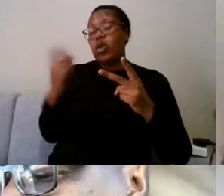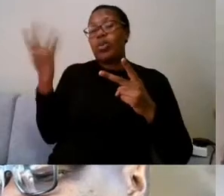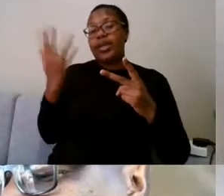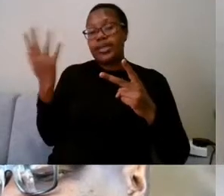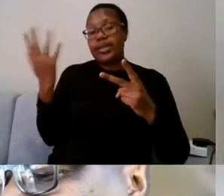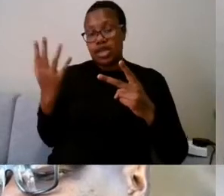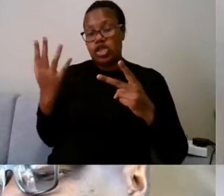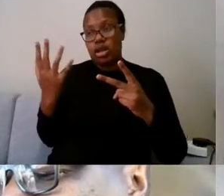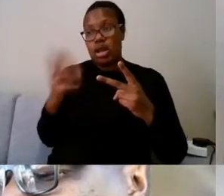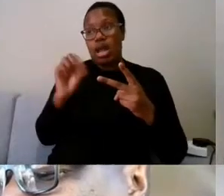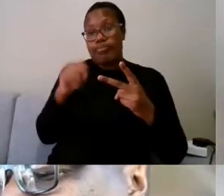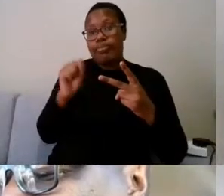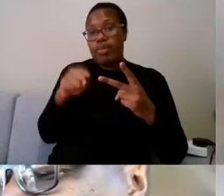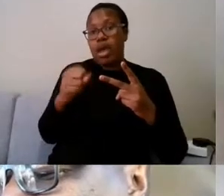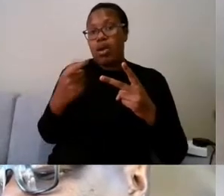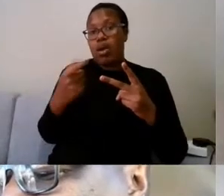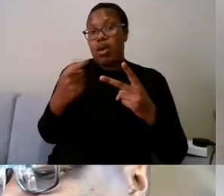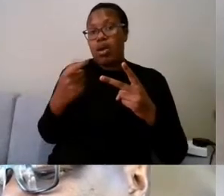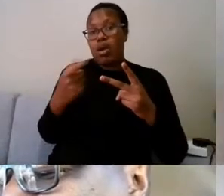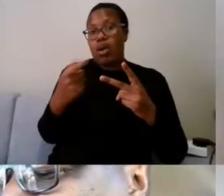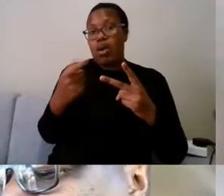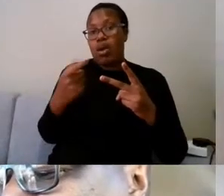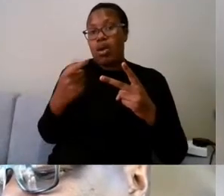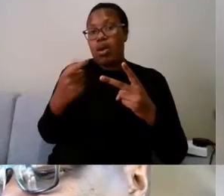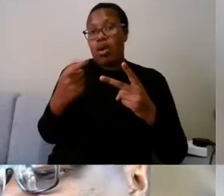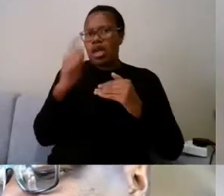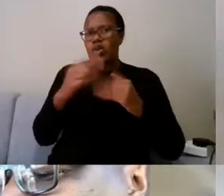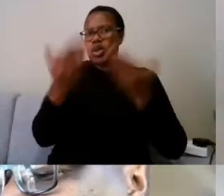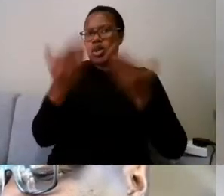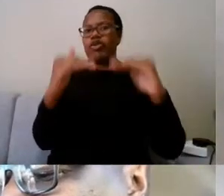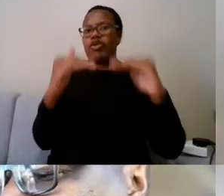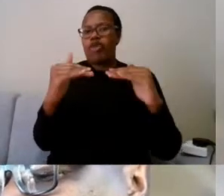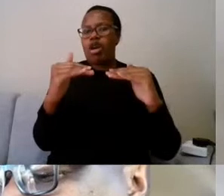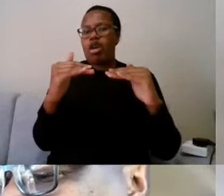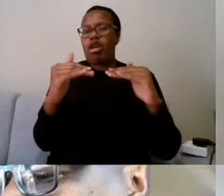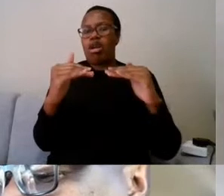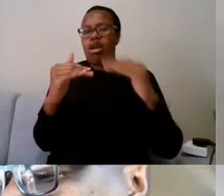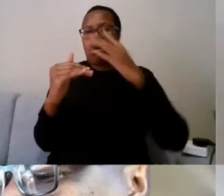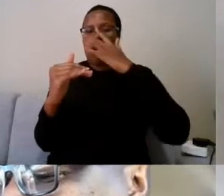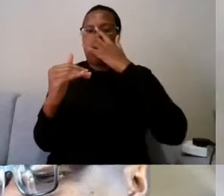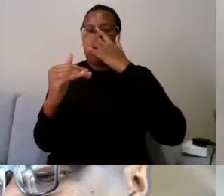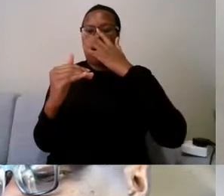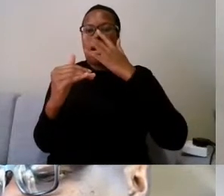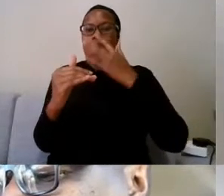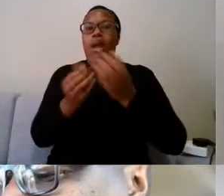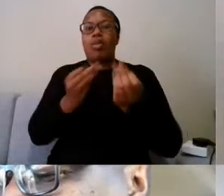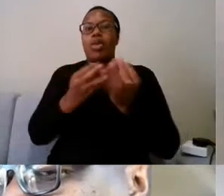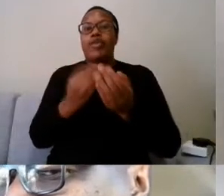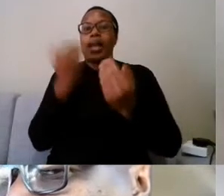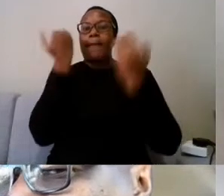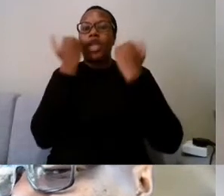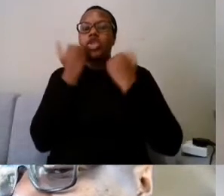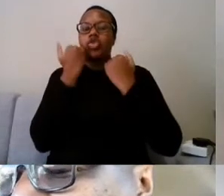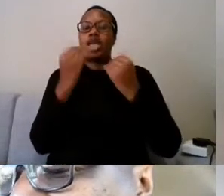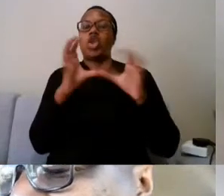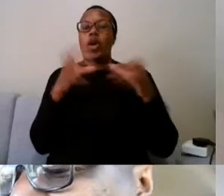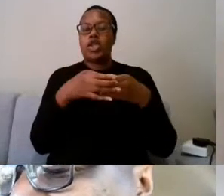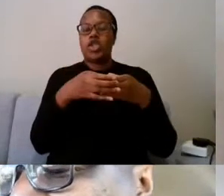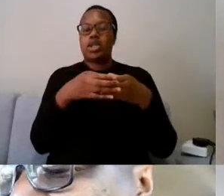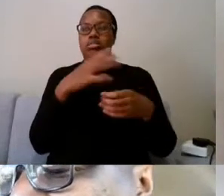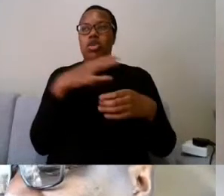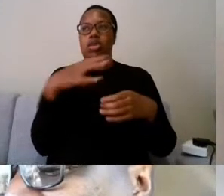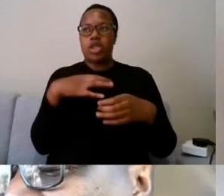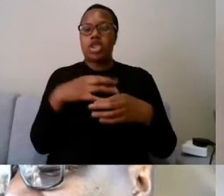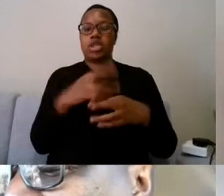Yeah, and we'll, honourable members, I think we should move on to the next issue, the briefing by the Magistrates Commission. Deputy